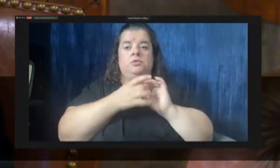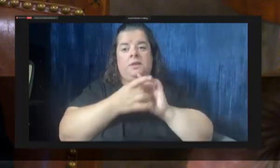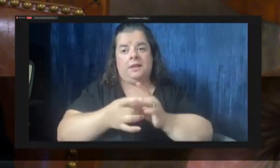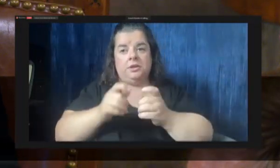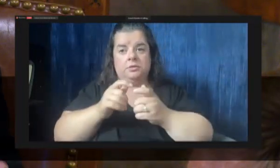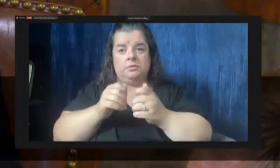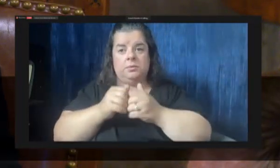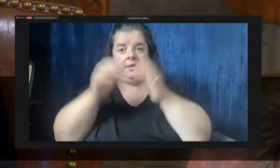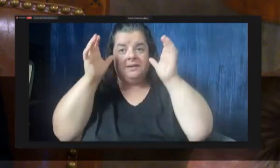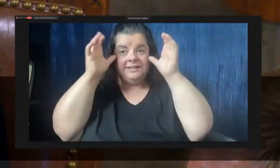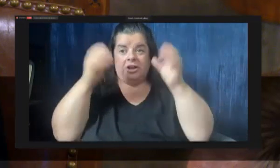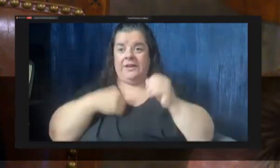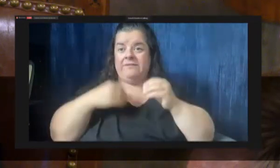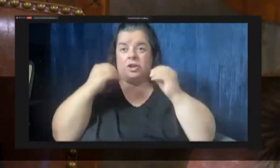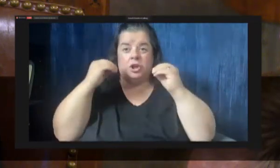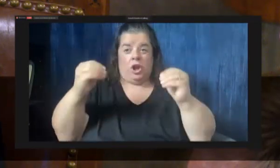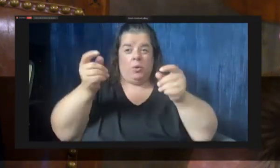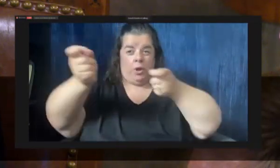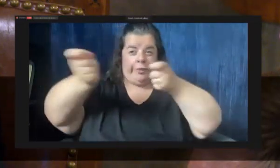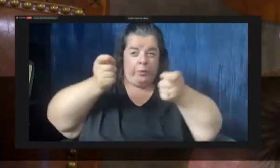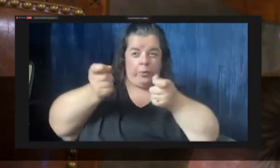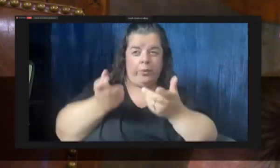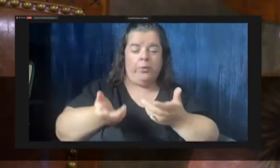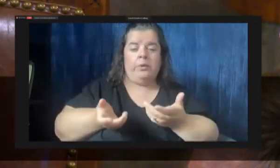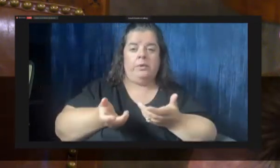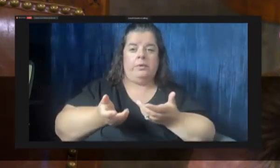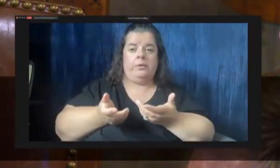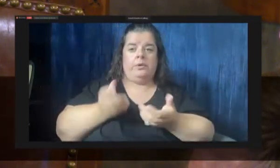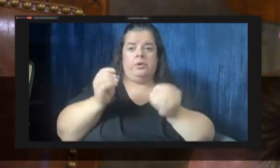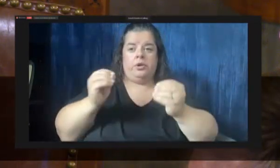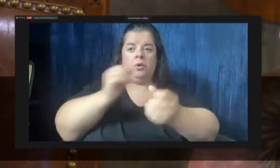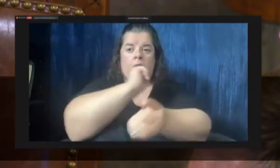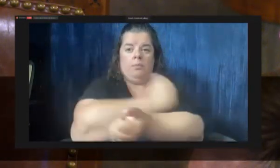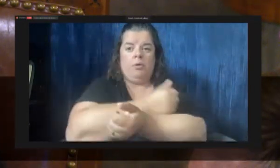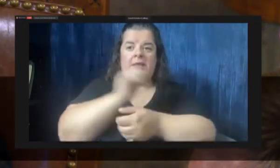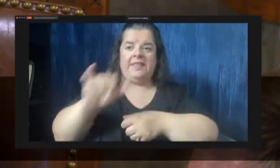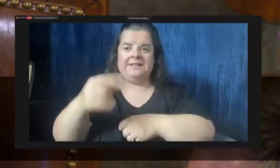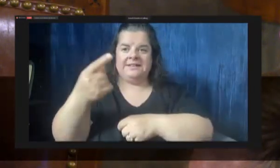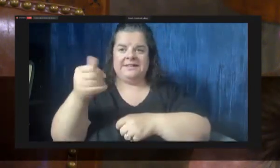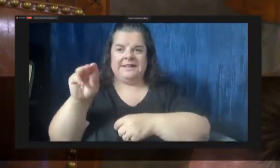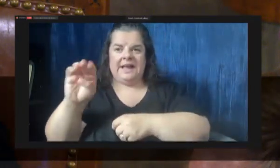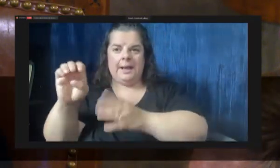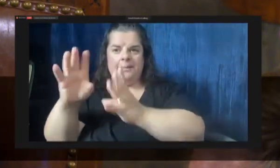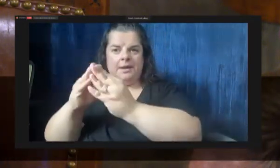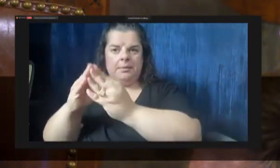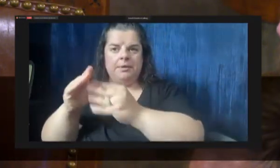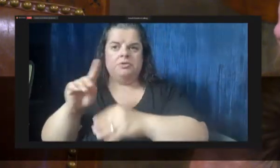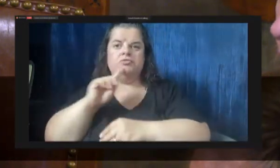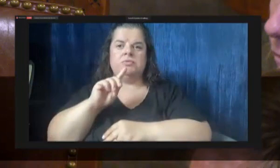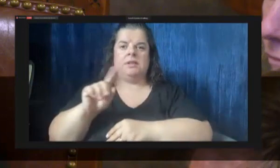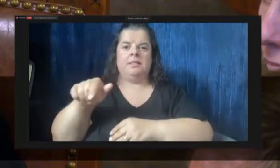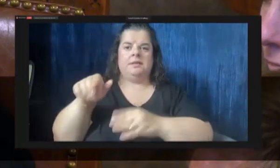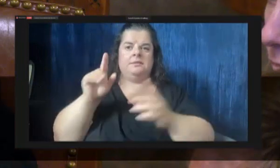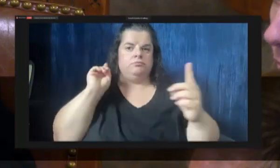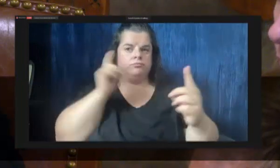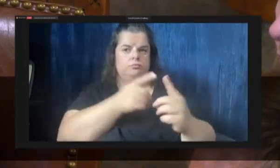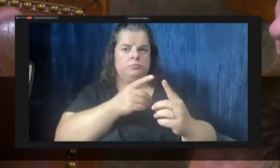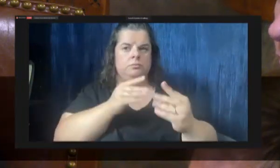no authority or control because that's a game commission function. Yeah, so this really was more just